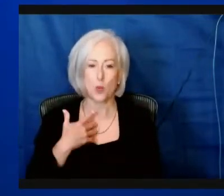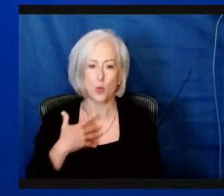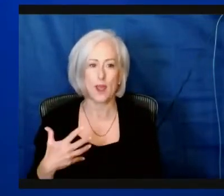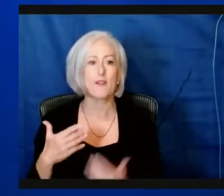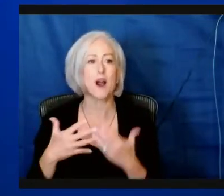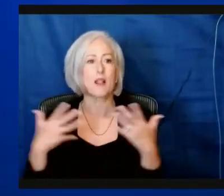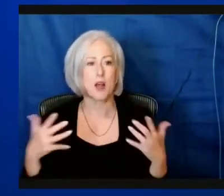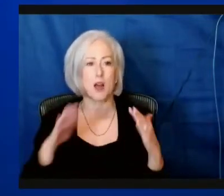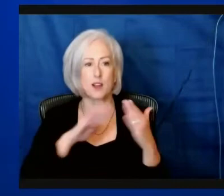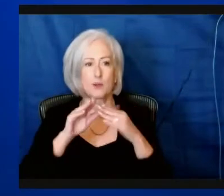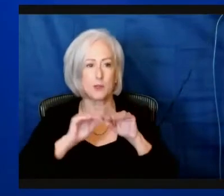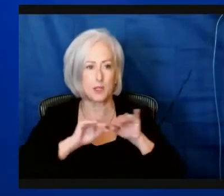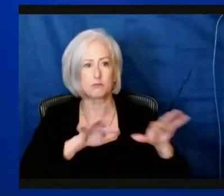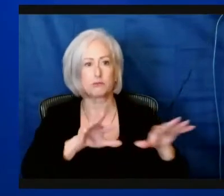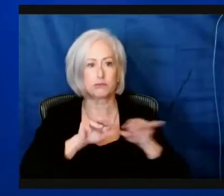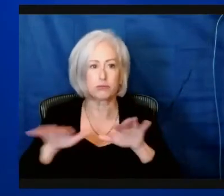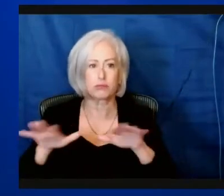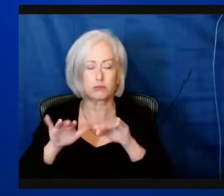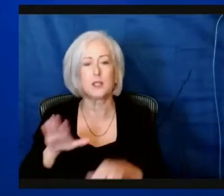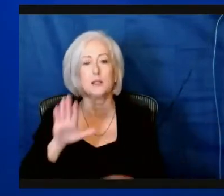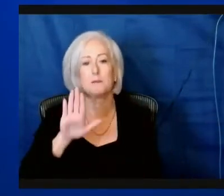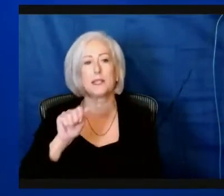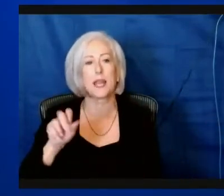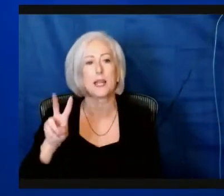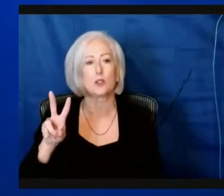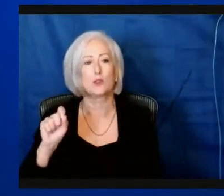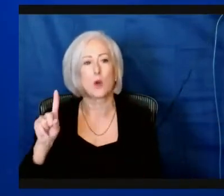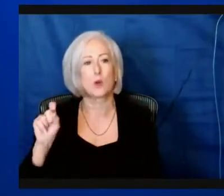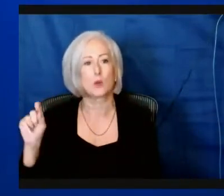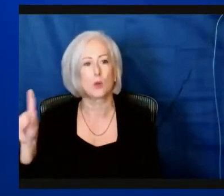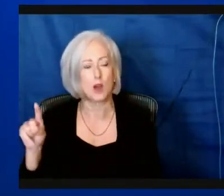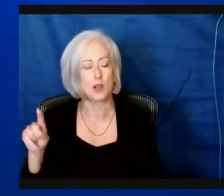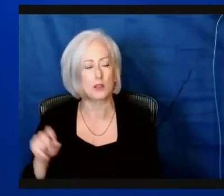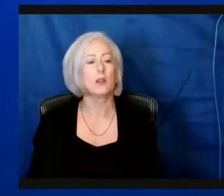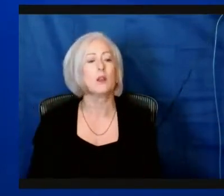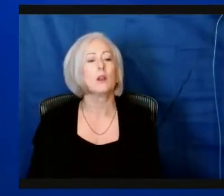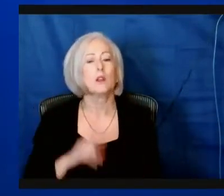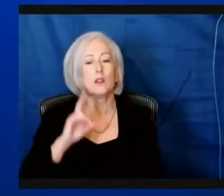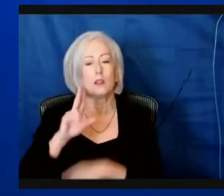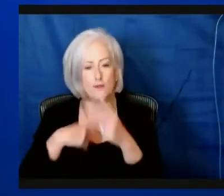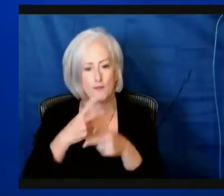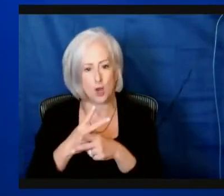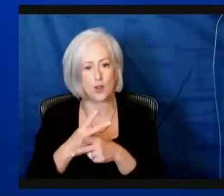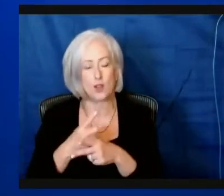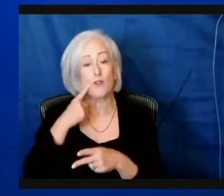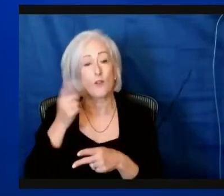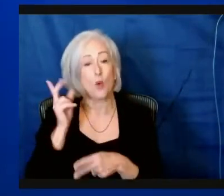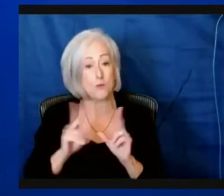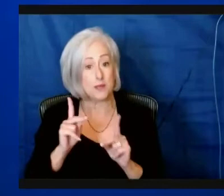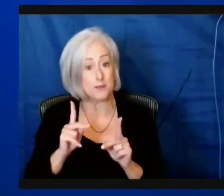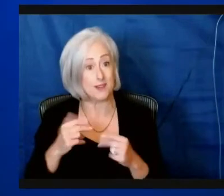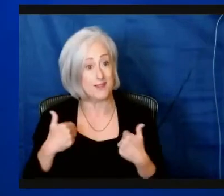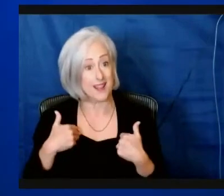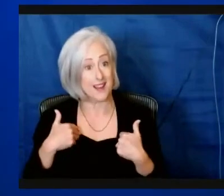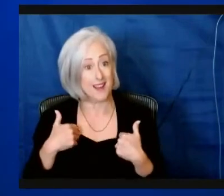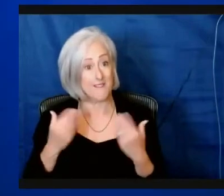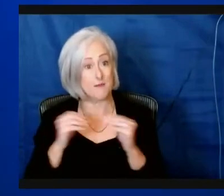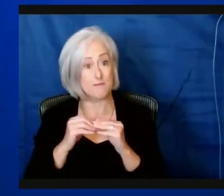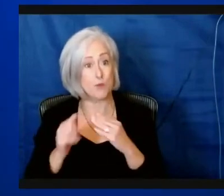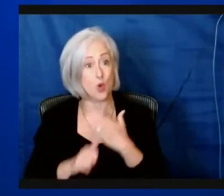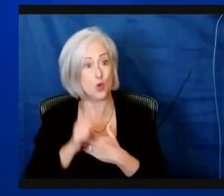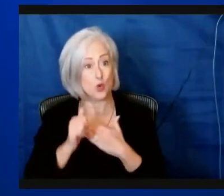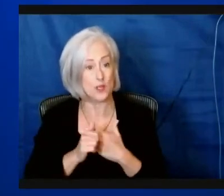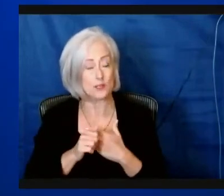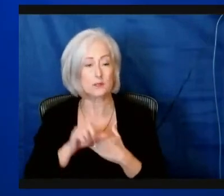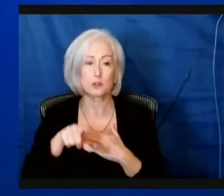the BA.2.1.2.1 variant. And so I think for people like that who are at risk, you should put a mask on. As far as a